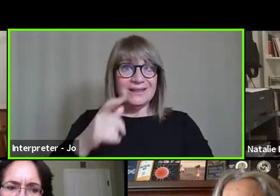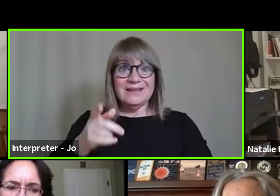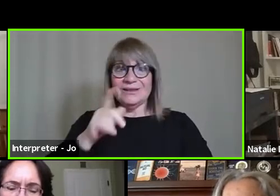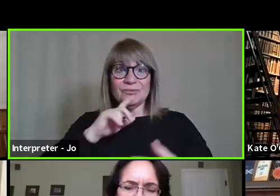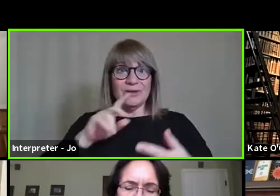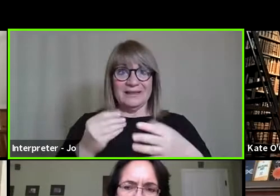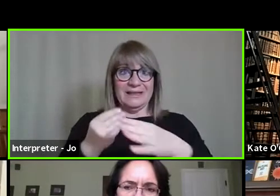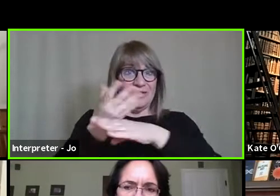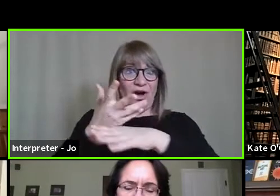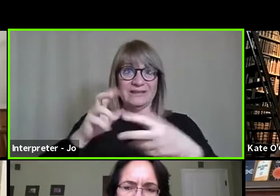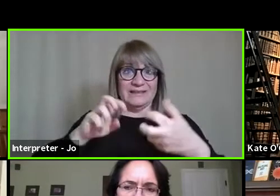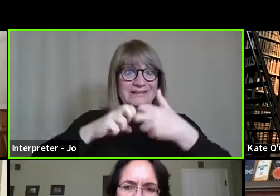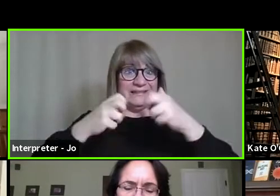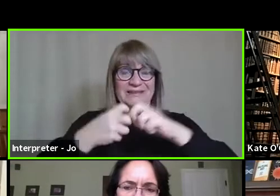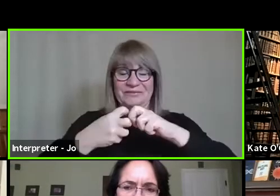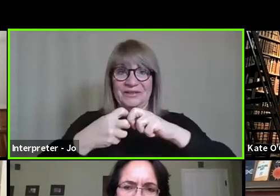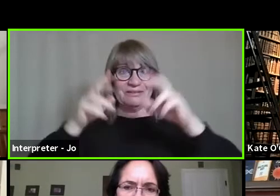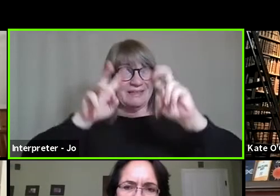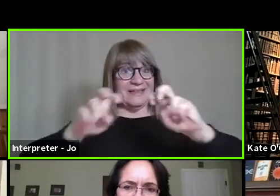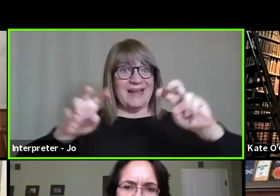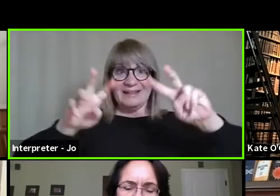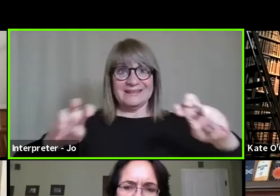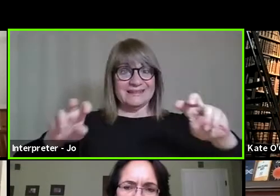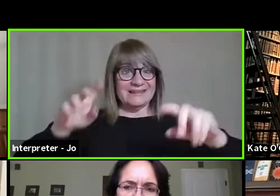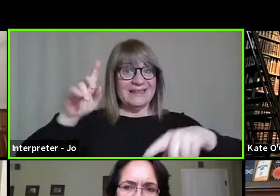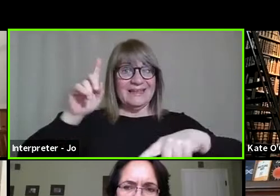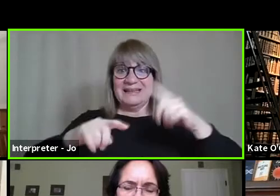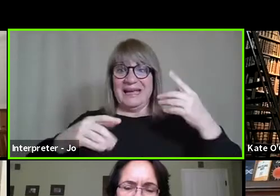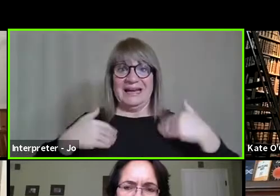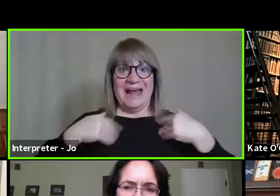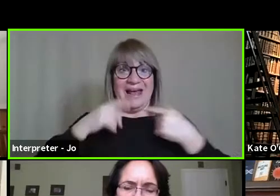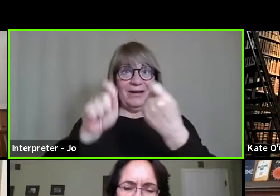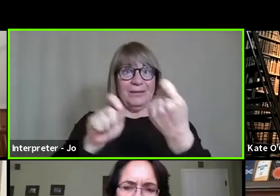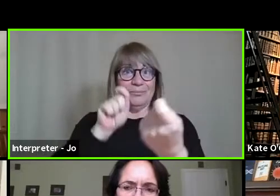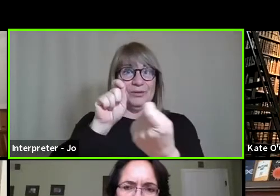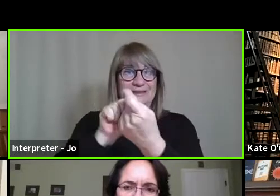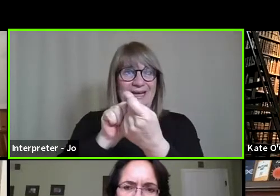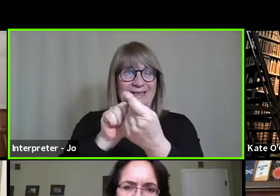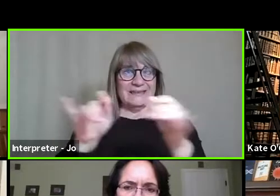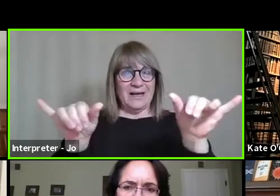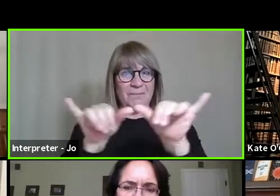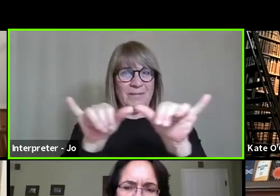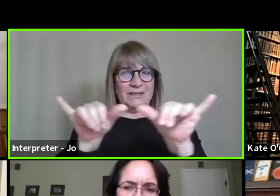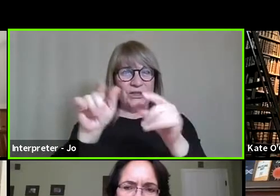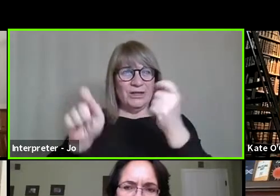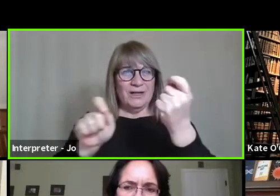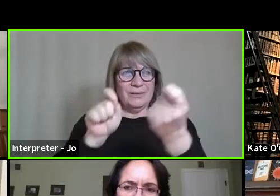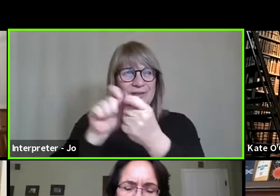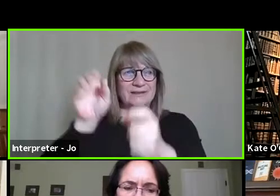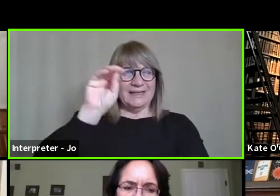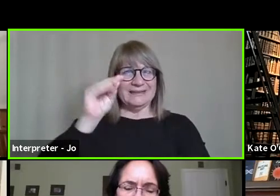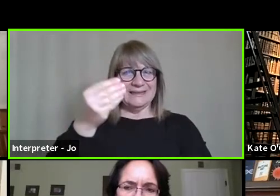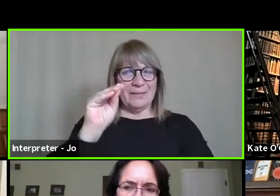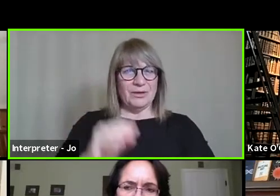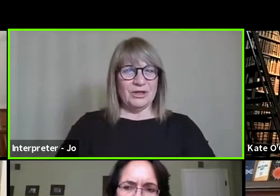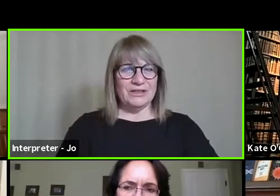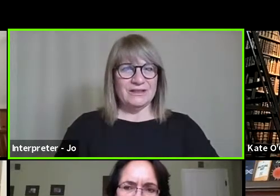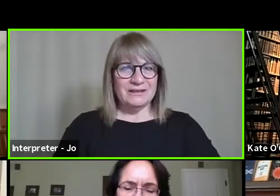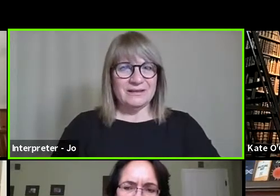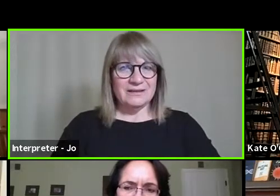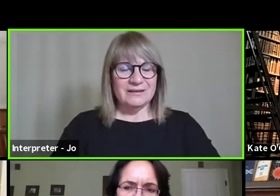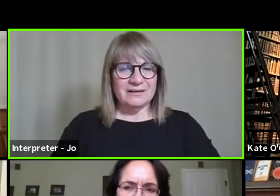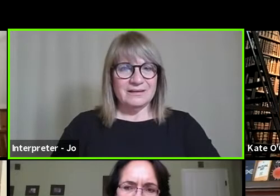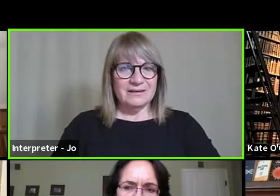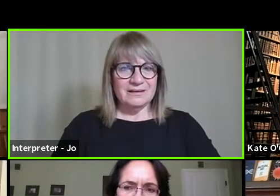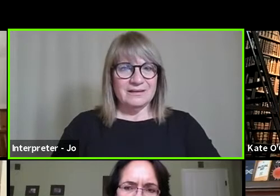precise um uh measure and how like that's okay like that's the point